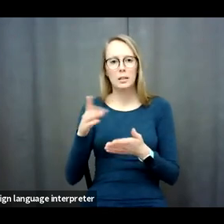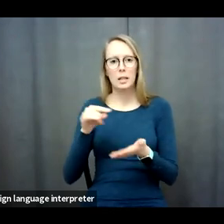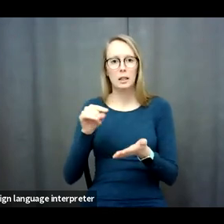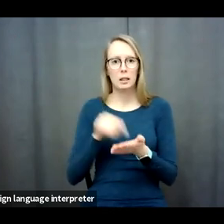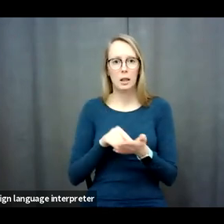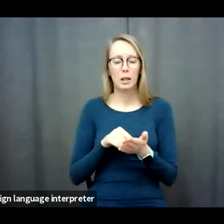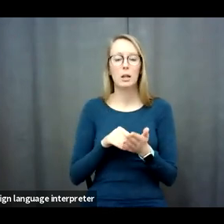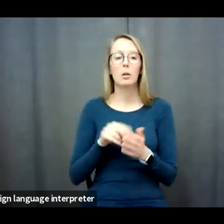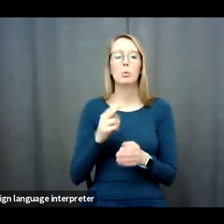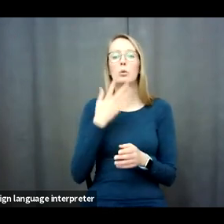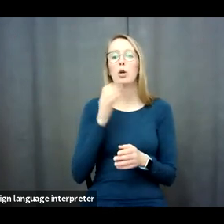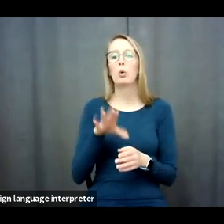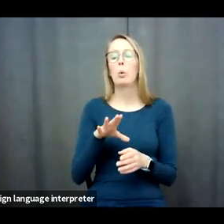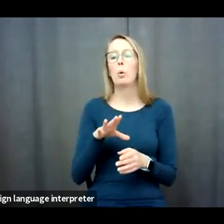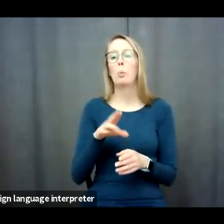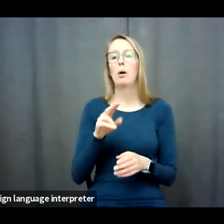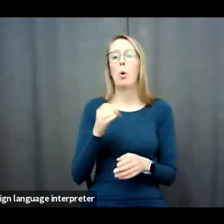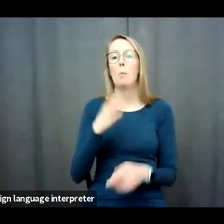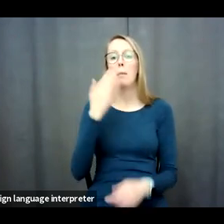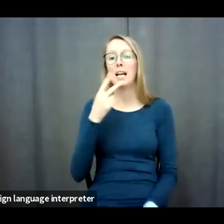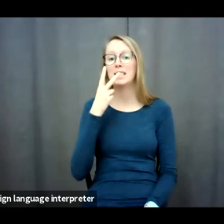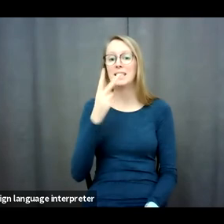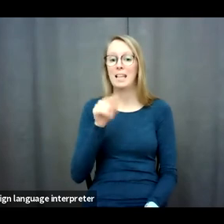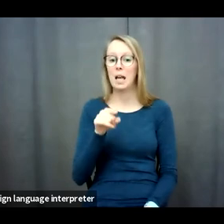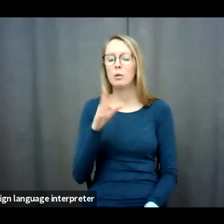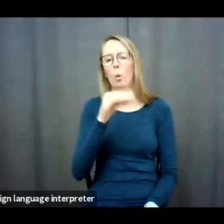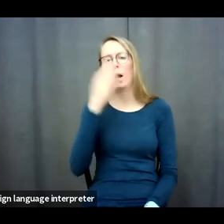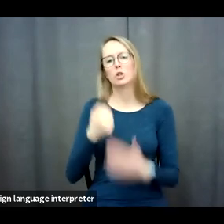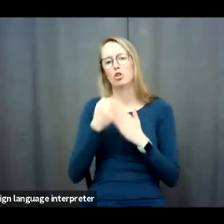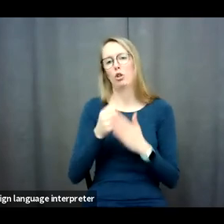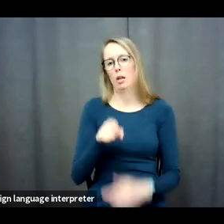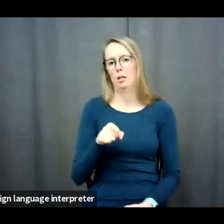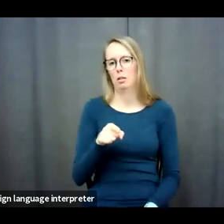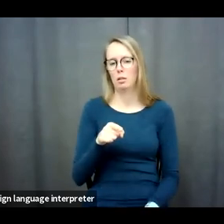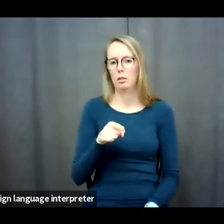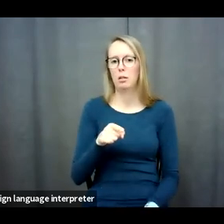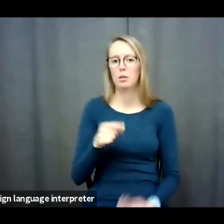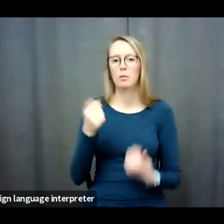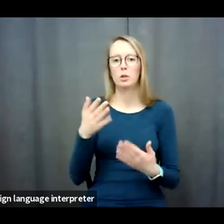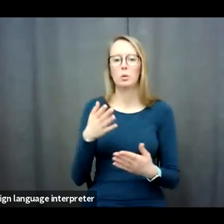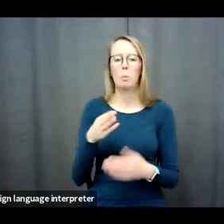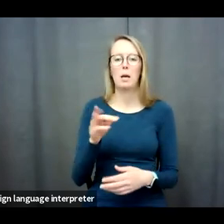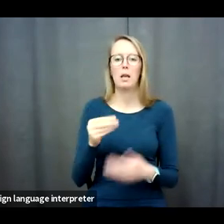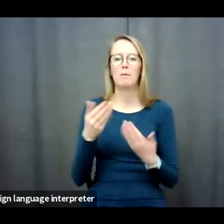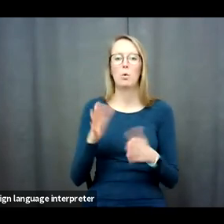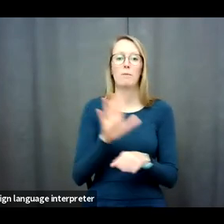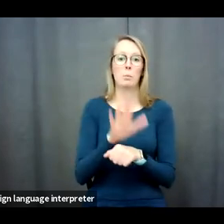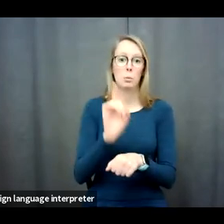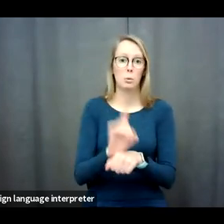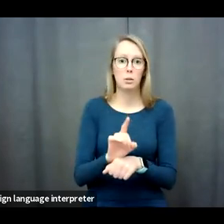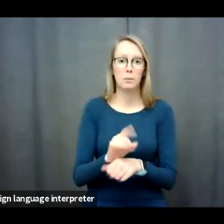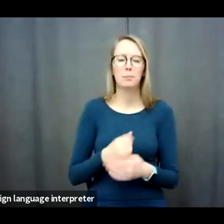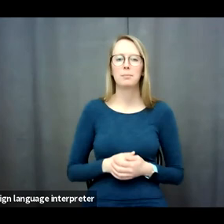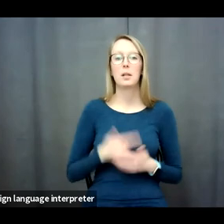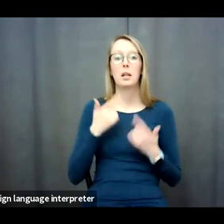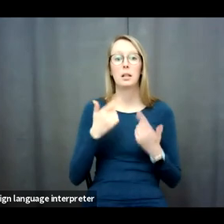called, If You Can See It, You Can Support It. So over to you, Maria, and you've got 15 minutes. Thank you so